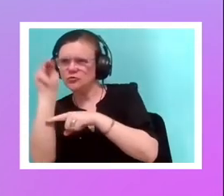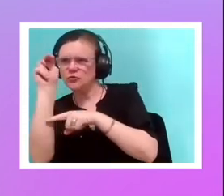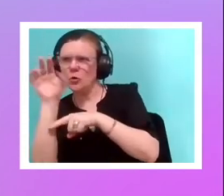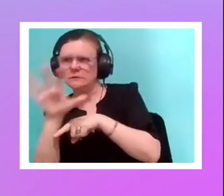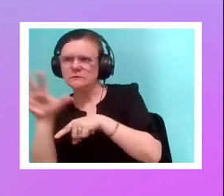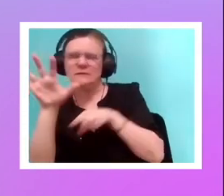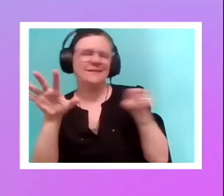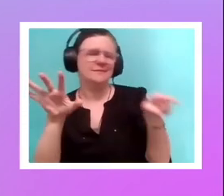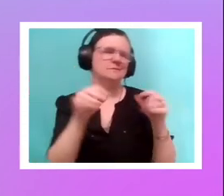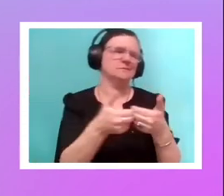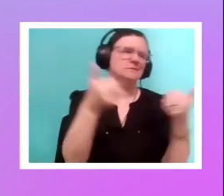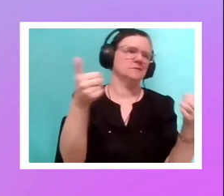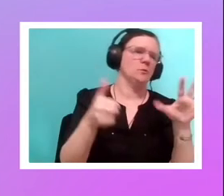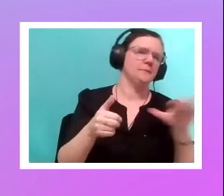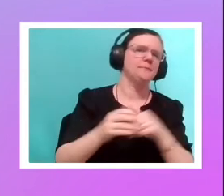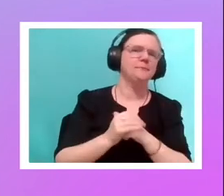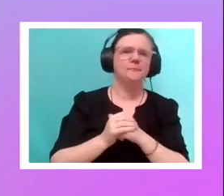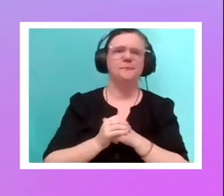Northern Ireland.